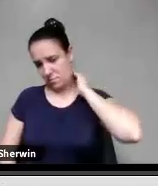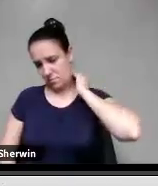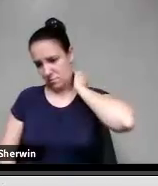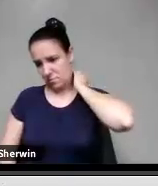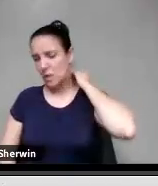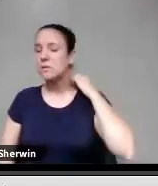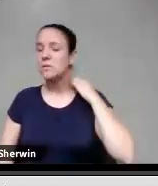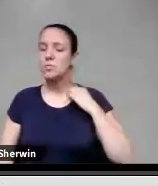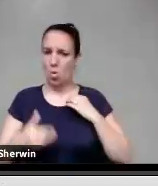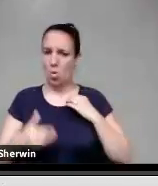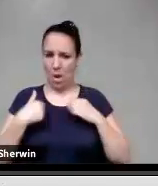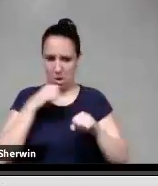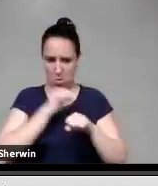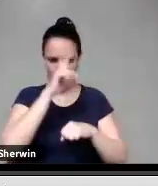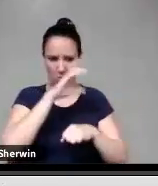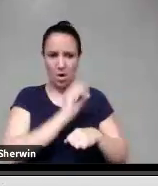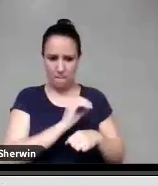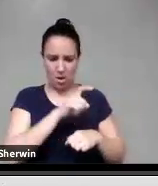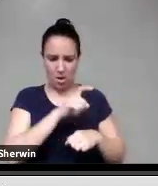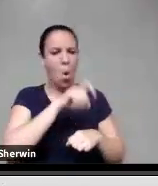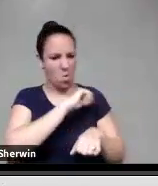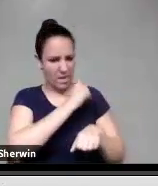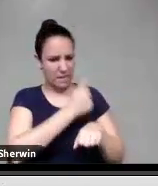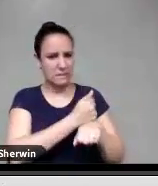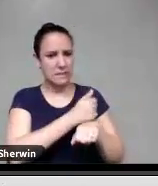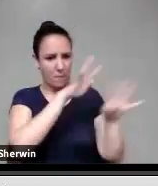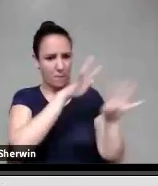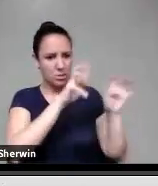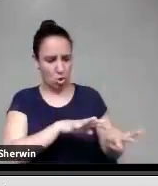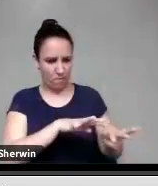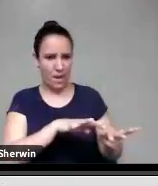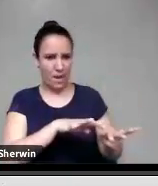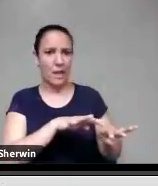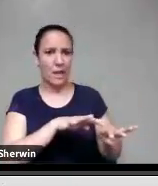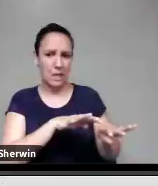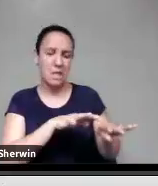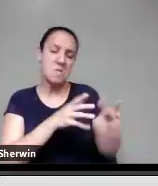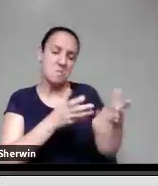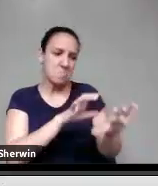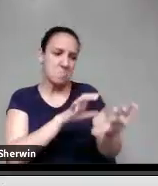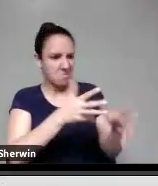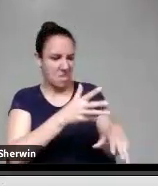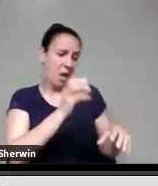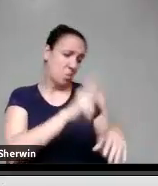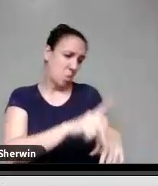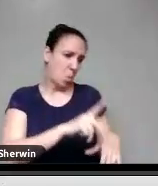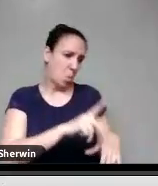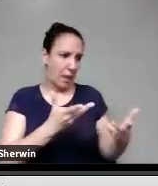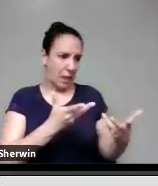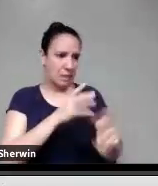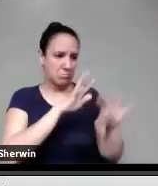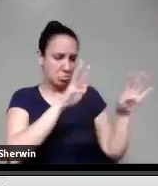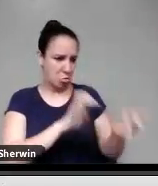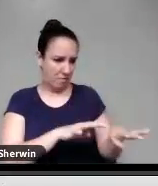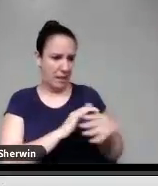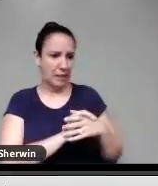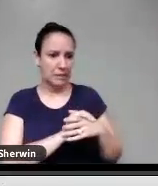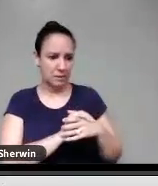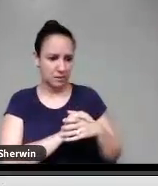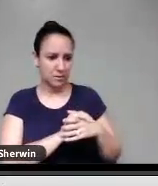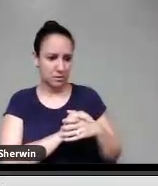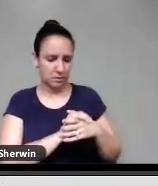survey. I think, developed a fairly decent one. I look back and it could have been better, but it wasn't too bad, and it wasn't the marketing speak